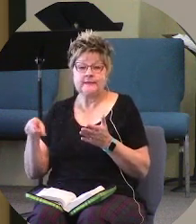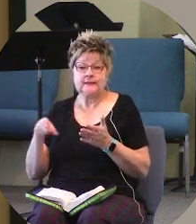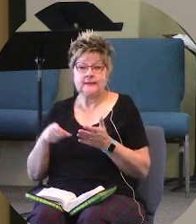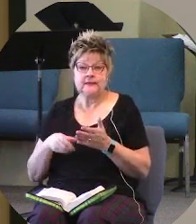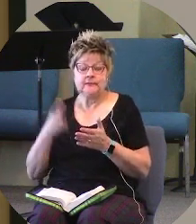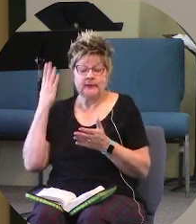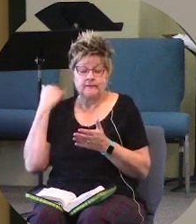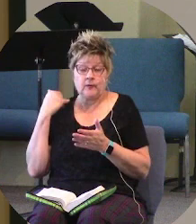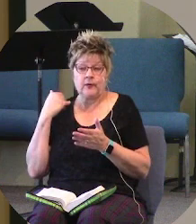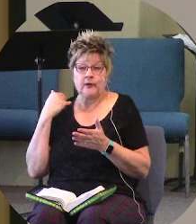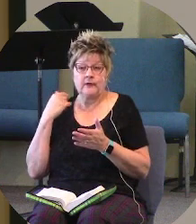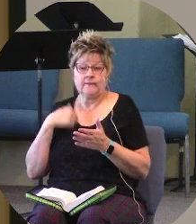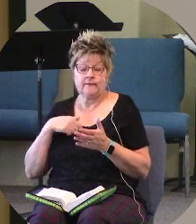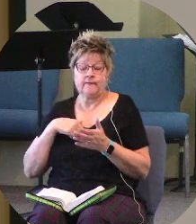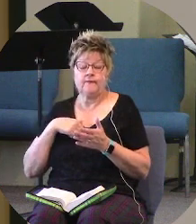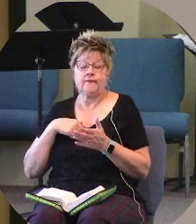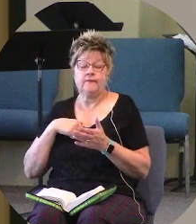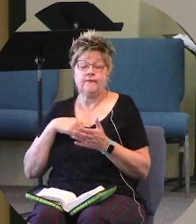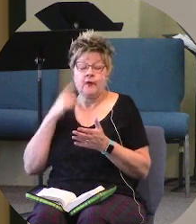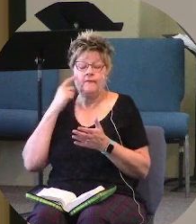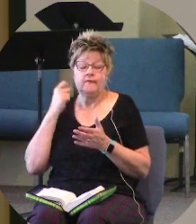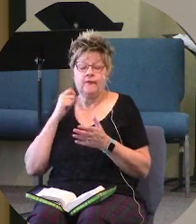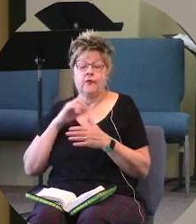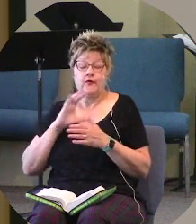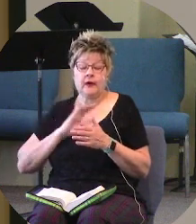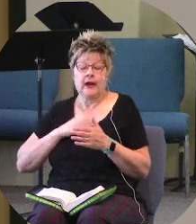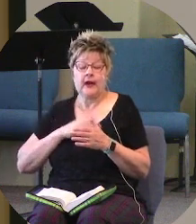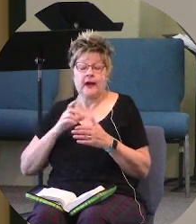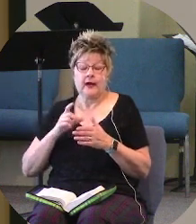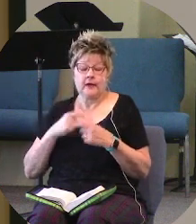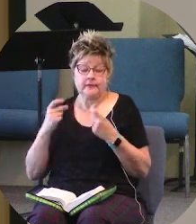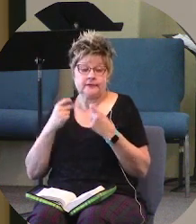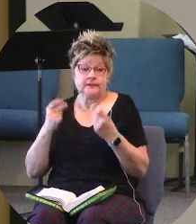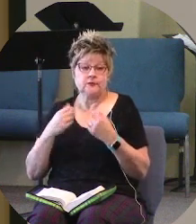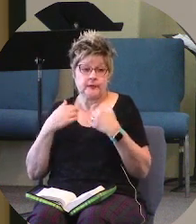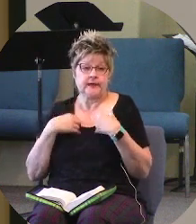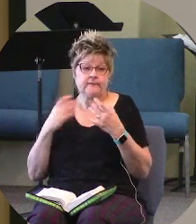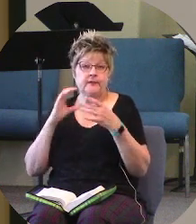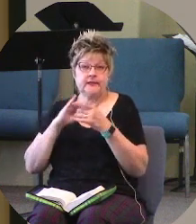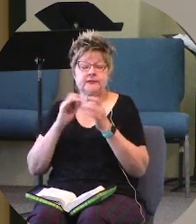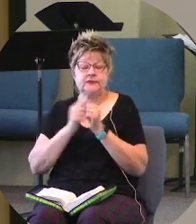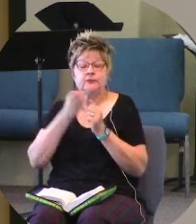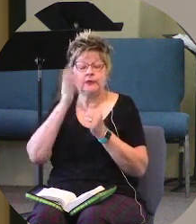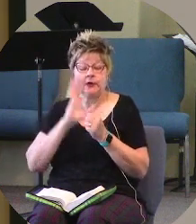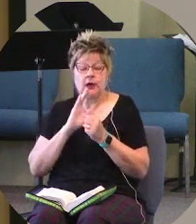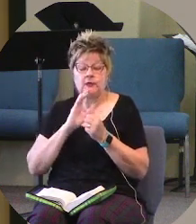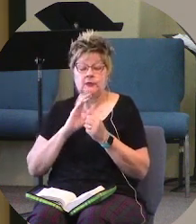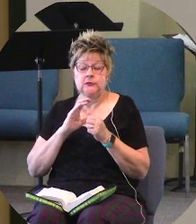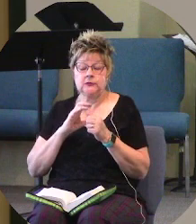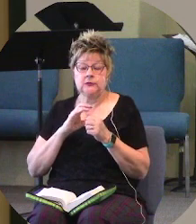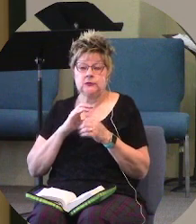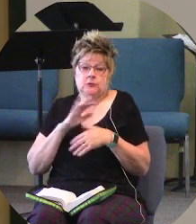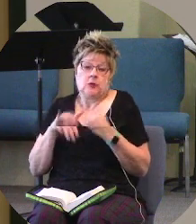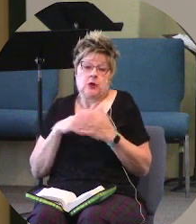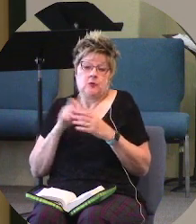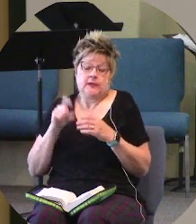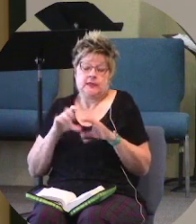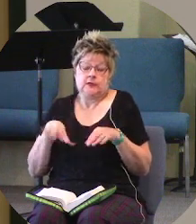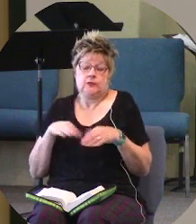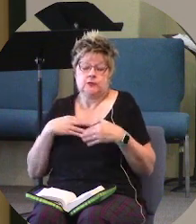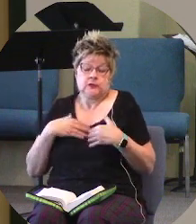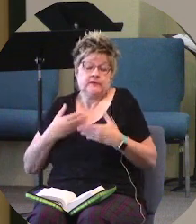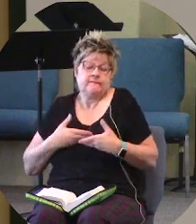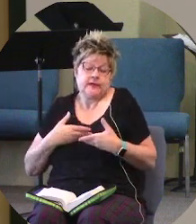for our sins so that we can have the relationship with God. And so all we have to do is confess and admit that we're